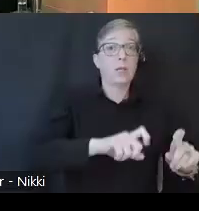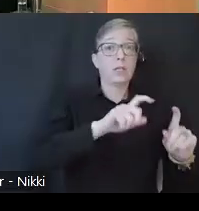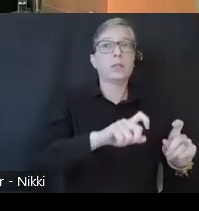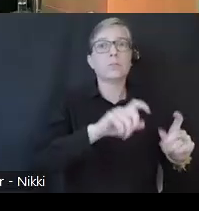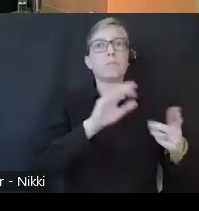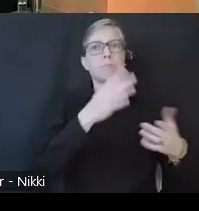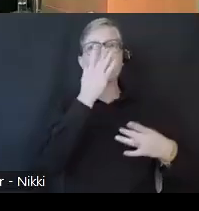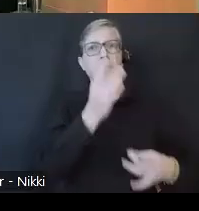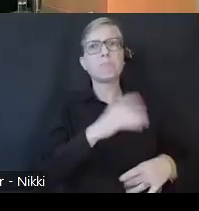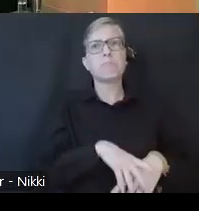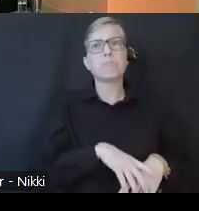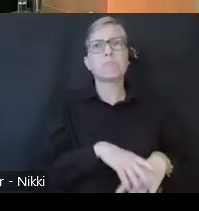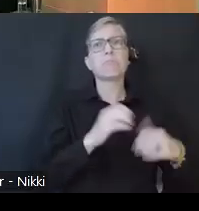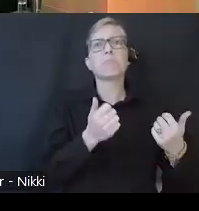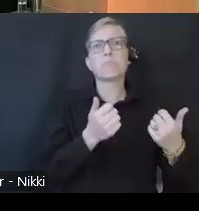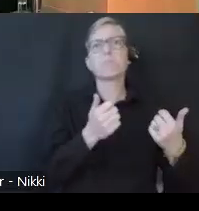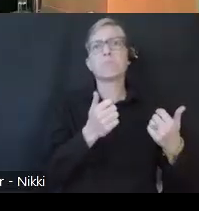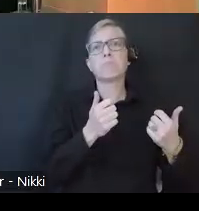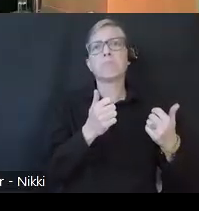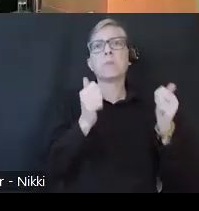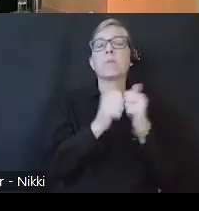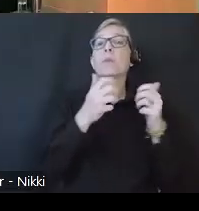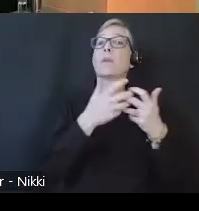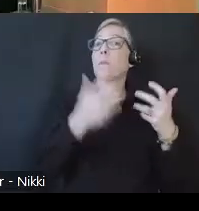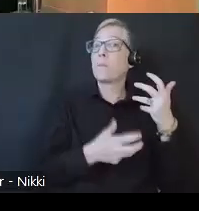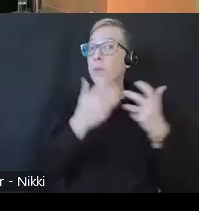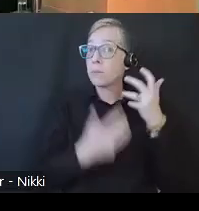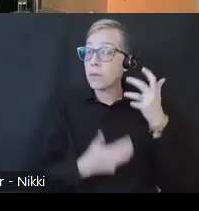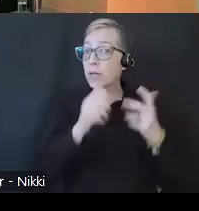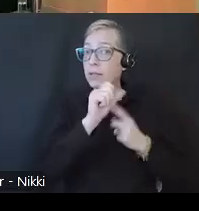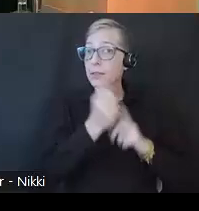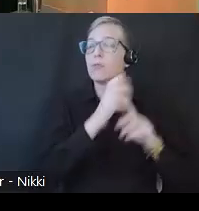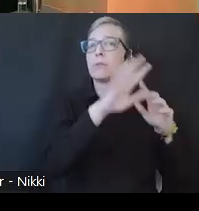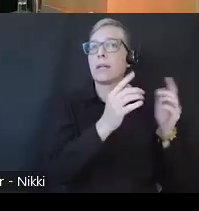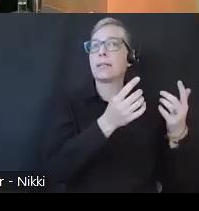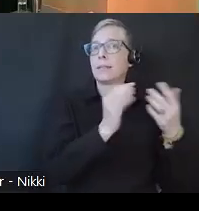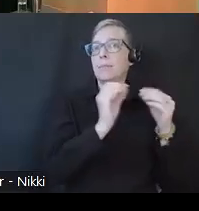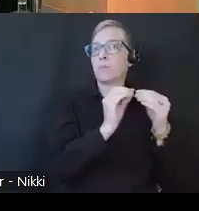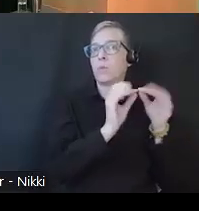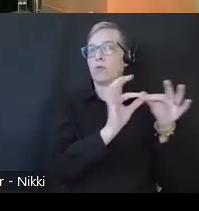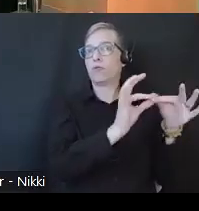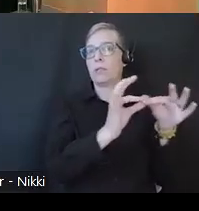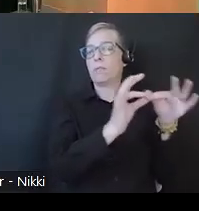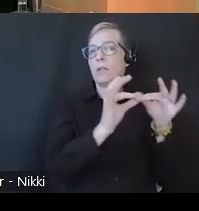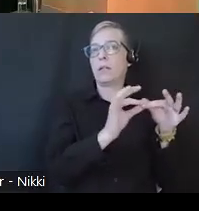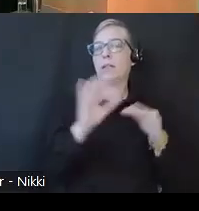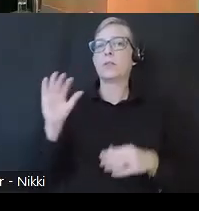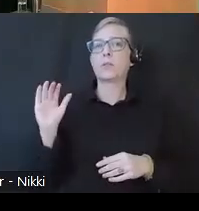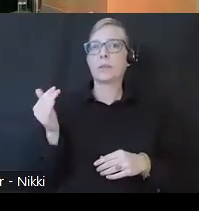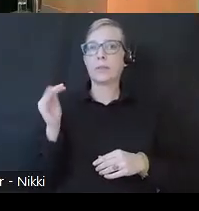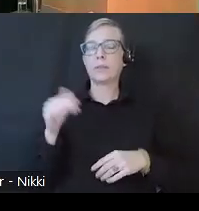the mismatch condition, those are consistent with other findings in the literature, suggesting that paradigms